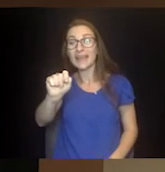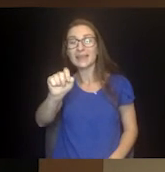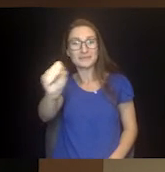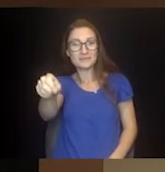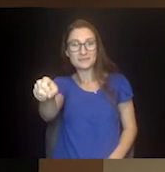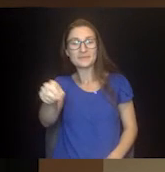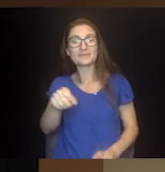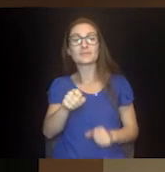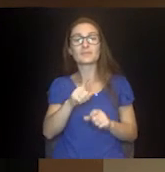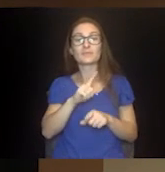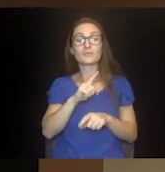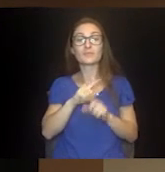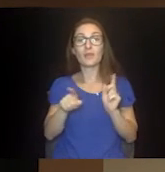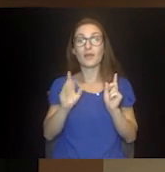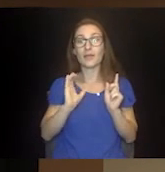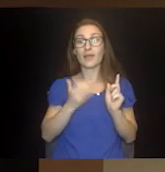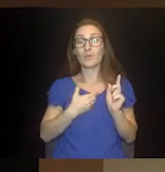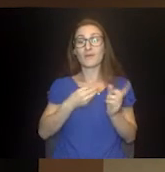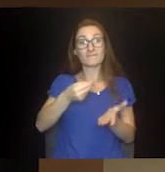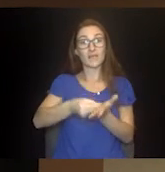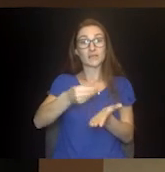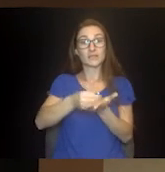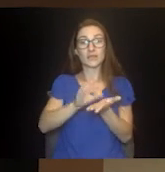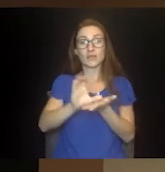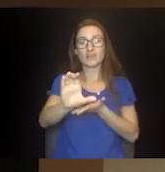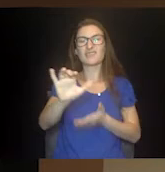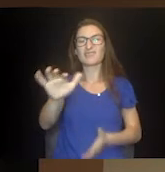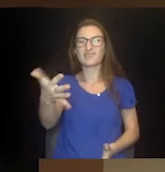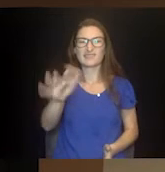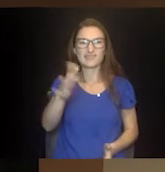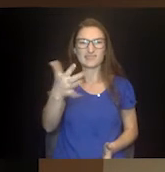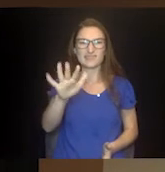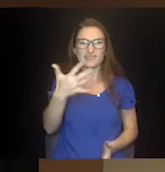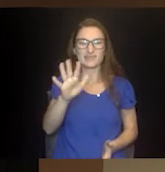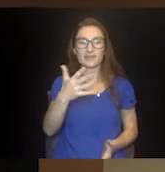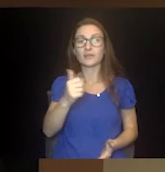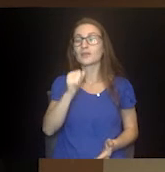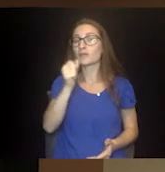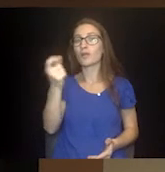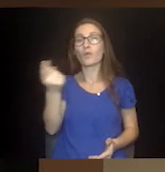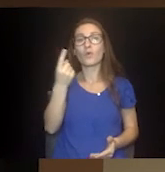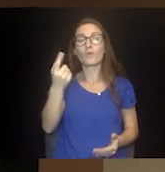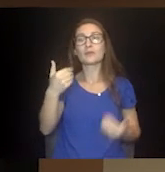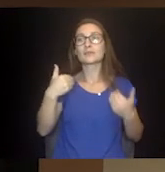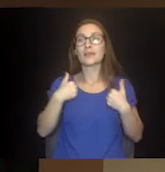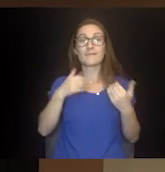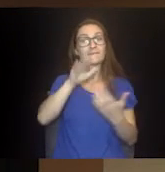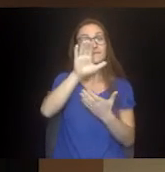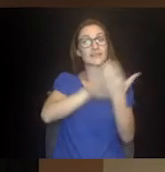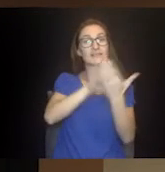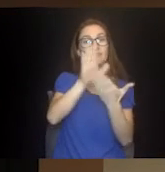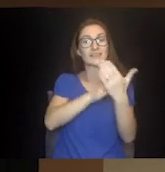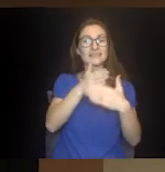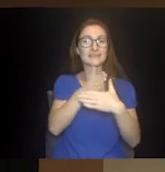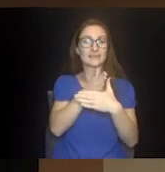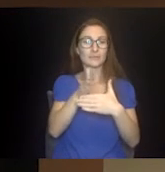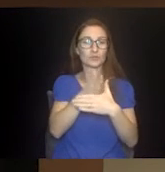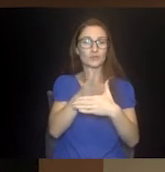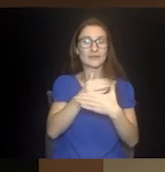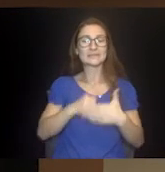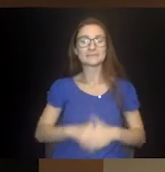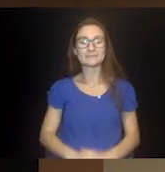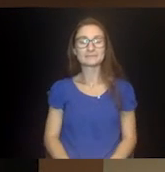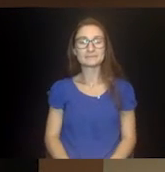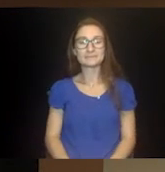Family Cafe and at our youth summit. But our funding's been a little iffy lately, so we don't always get a face-to-face